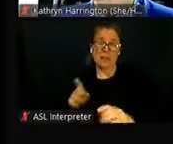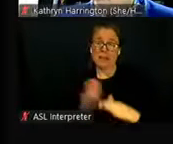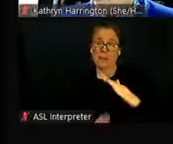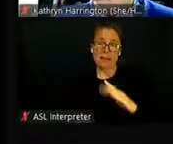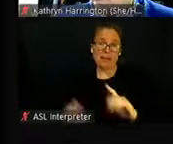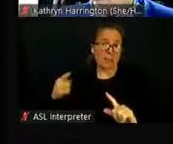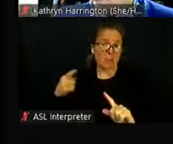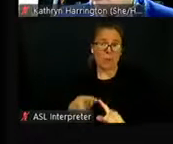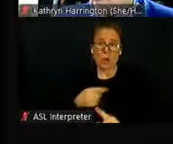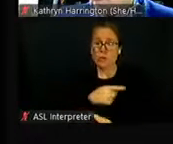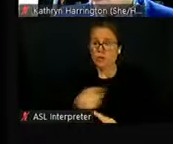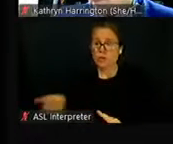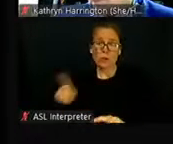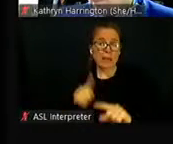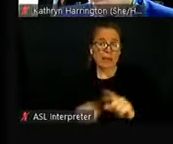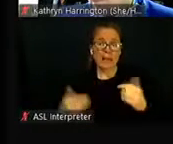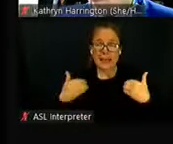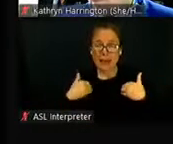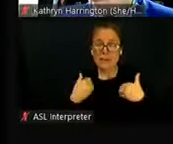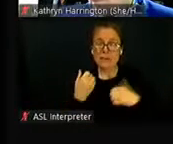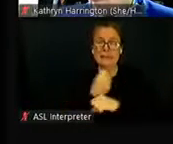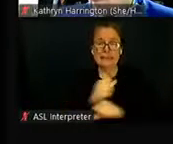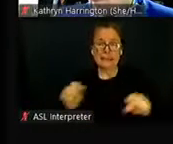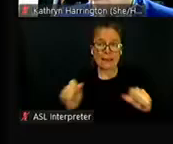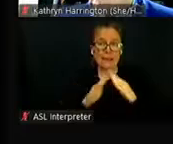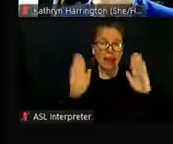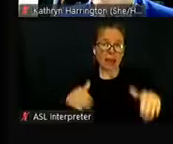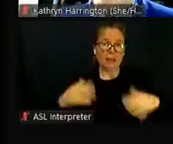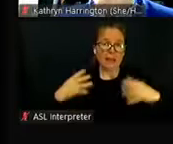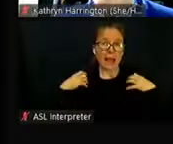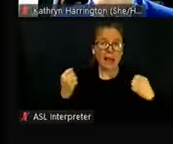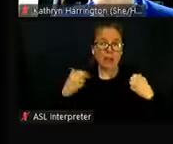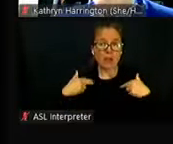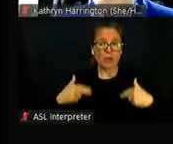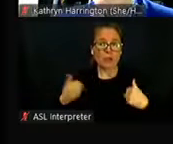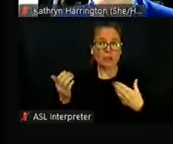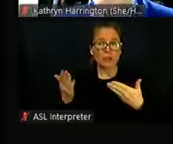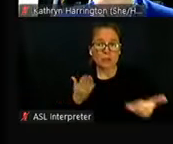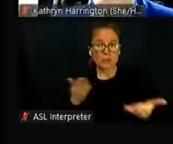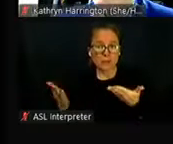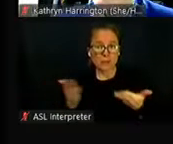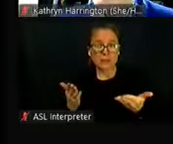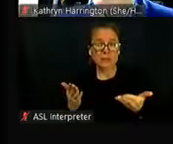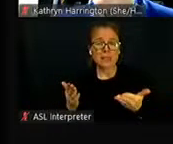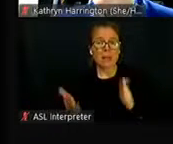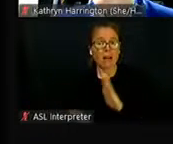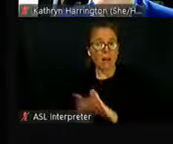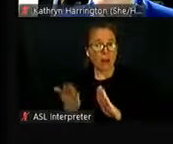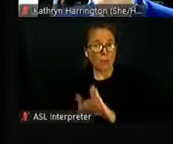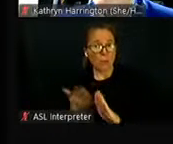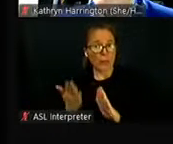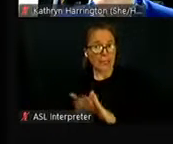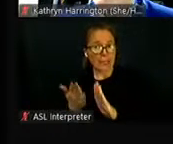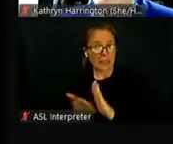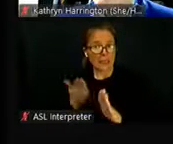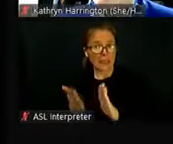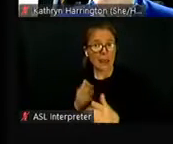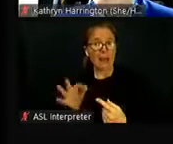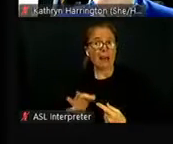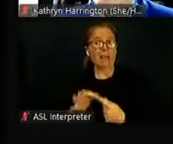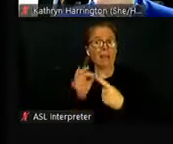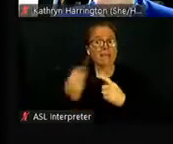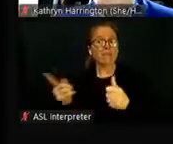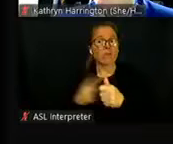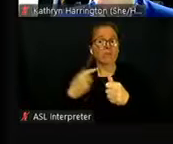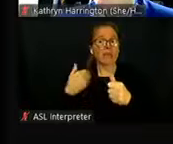you can't have a safe housing, health, and human services operating within a county unless you have